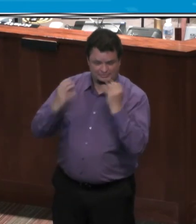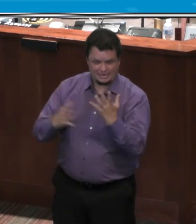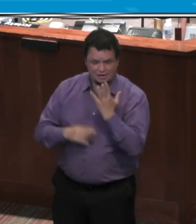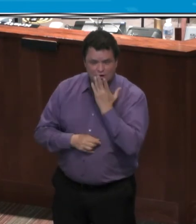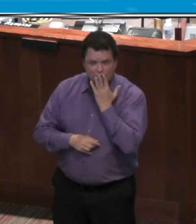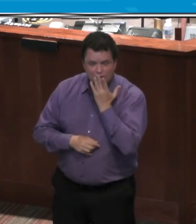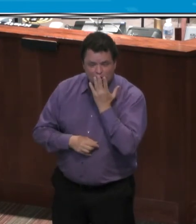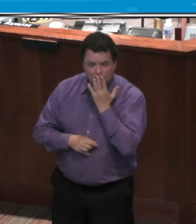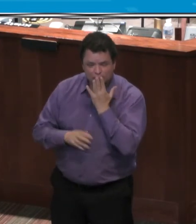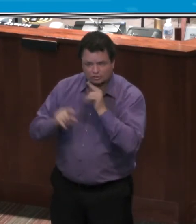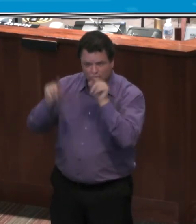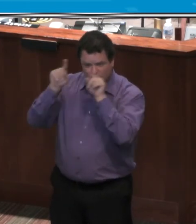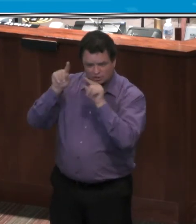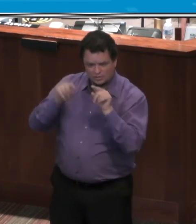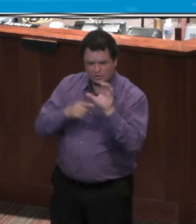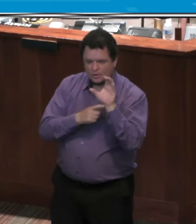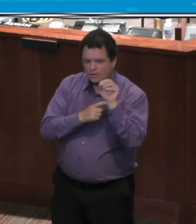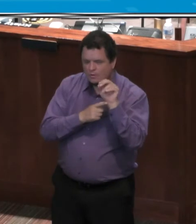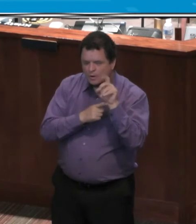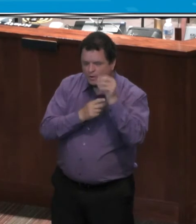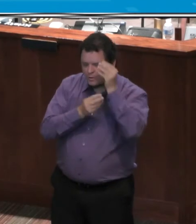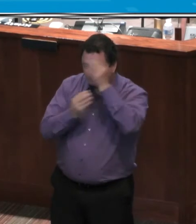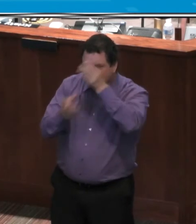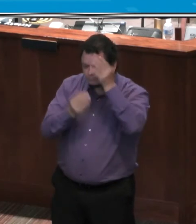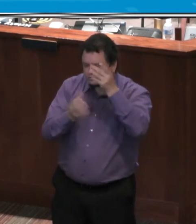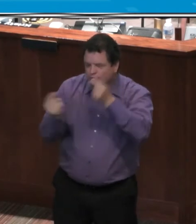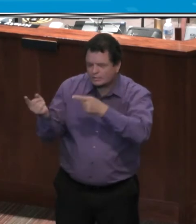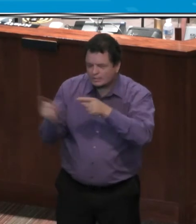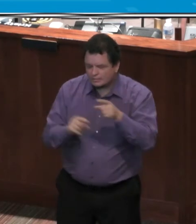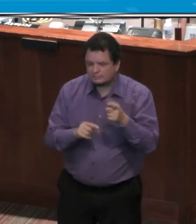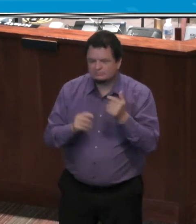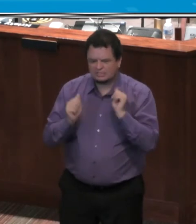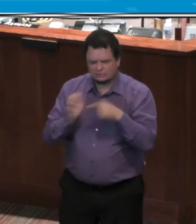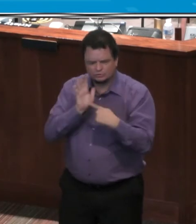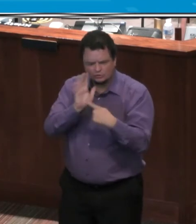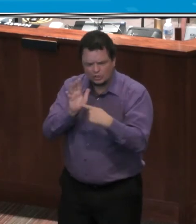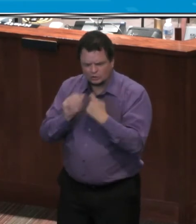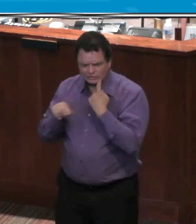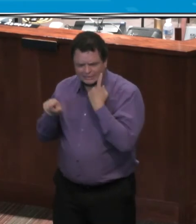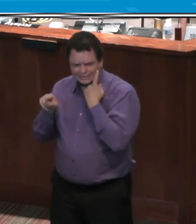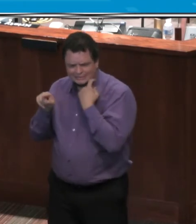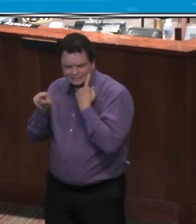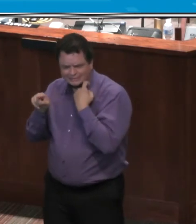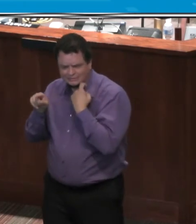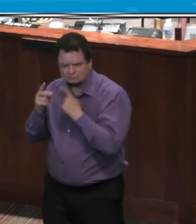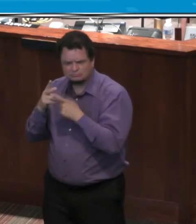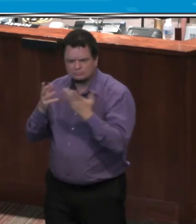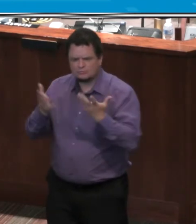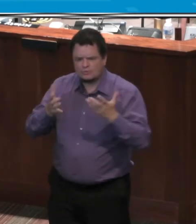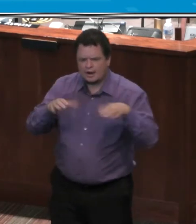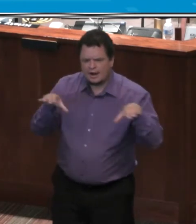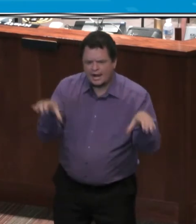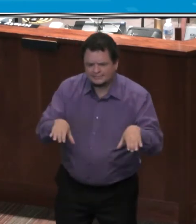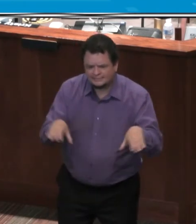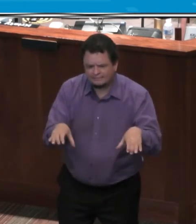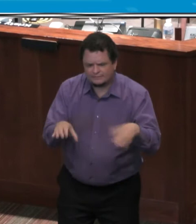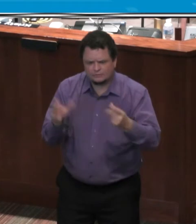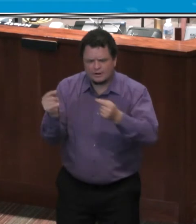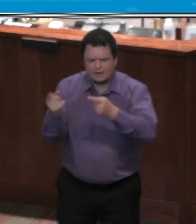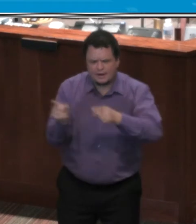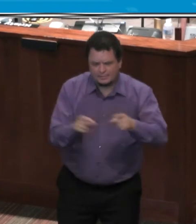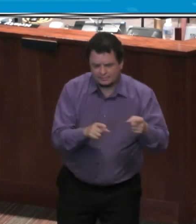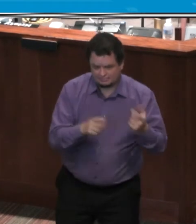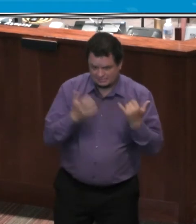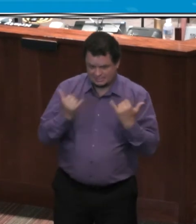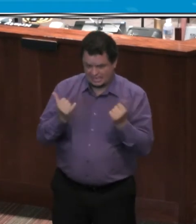or recent cases. This is a time-based algorithm for determining what are the active cases, since that's one of the